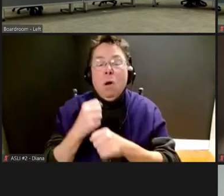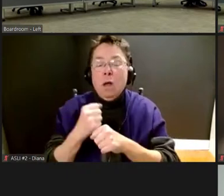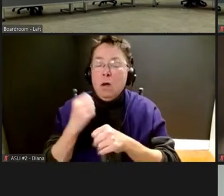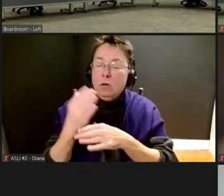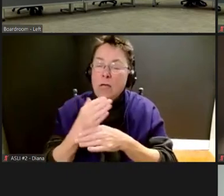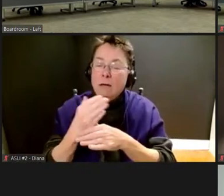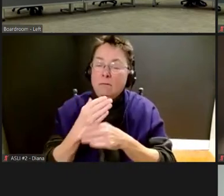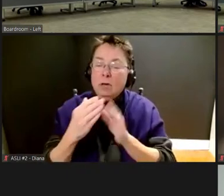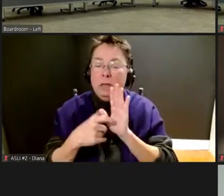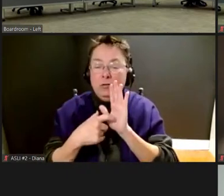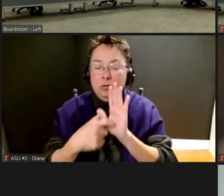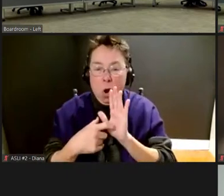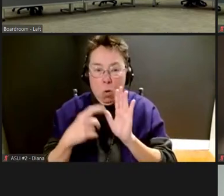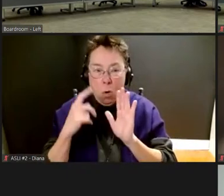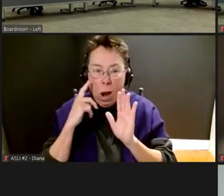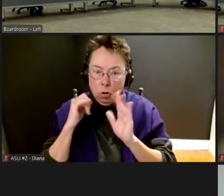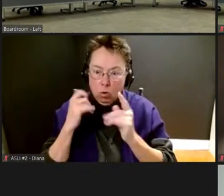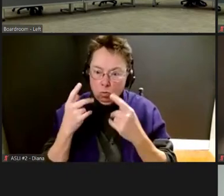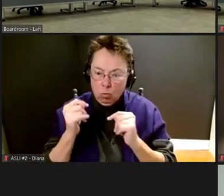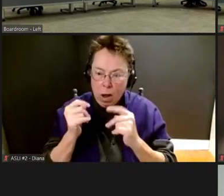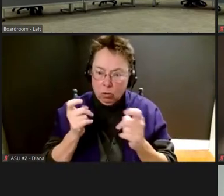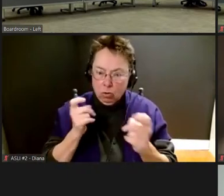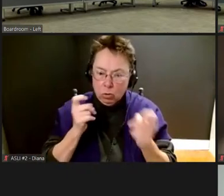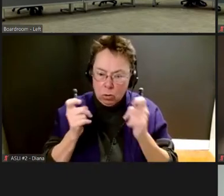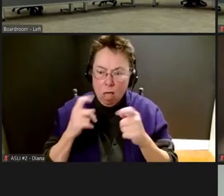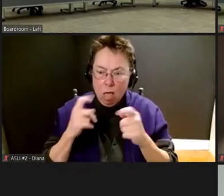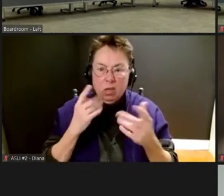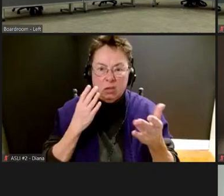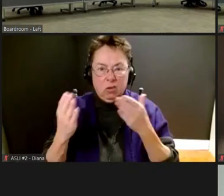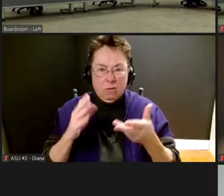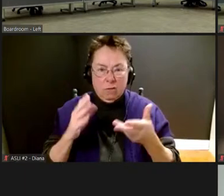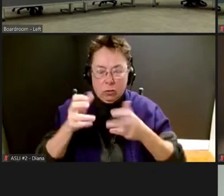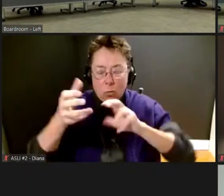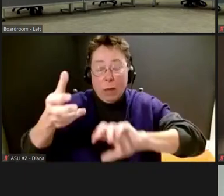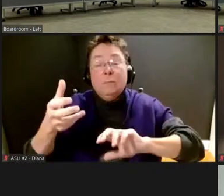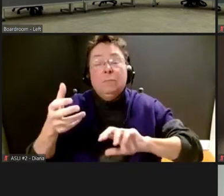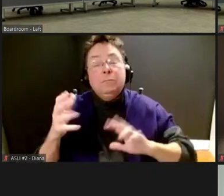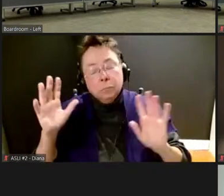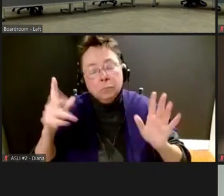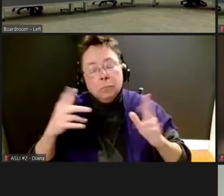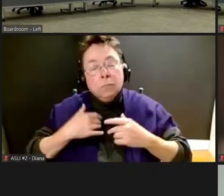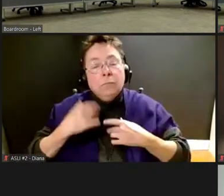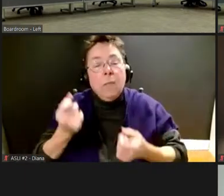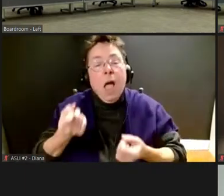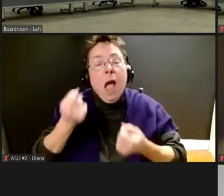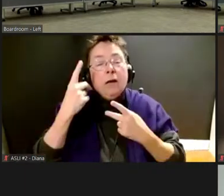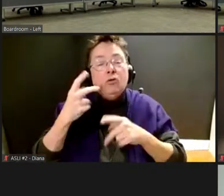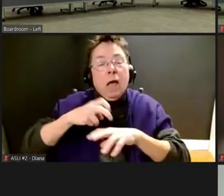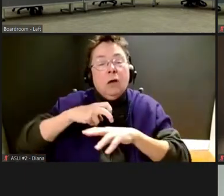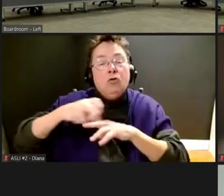how you've tactfully governed through this 3-year-long service crisis. Look, I understand that transit